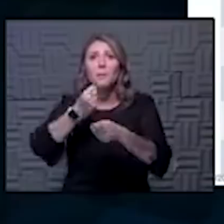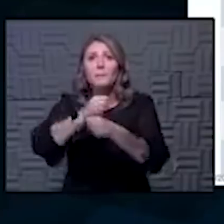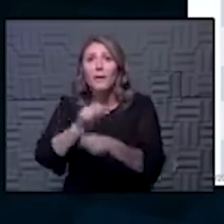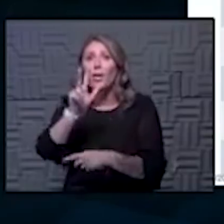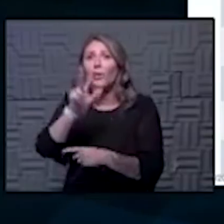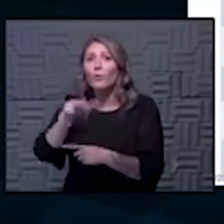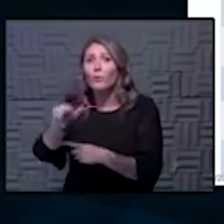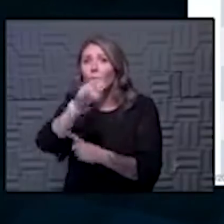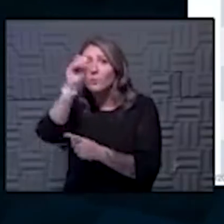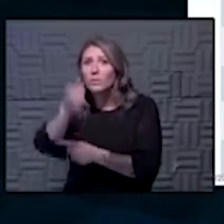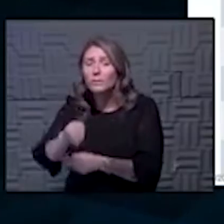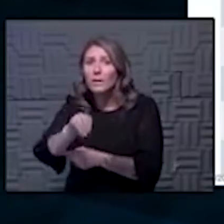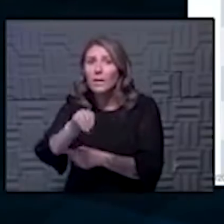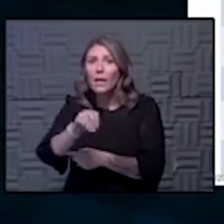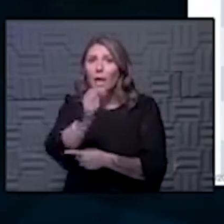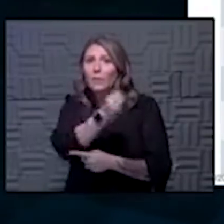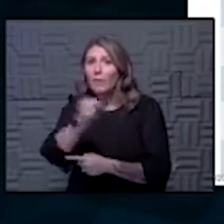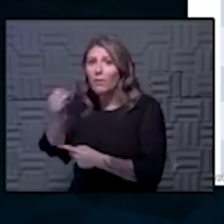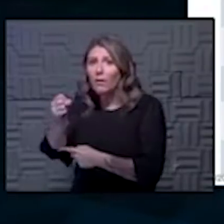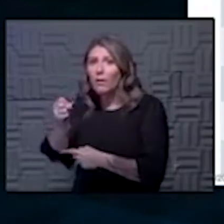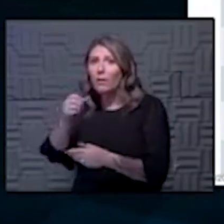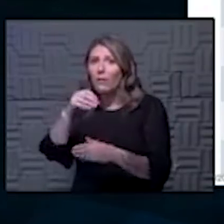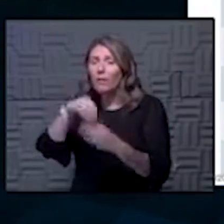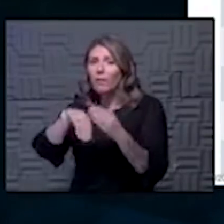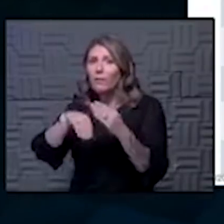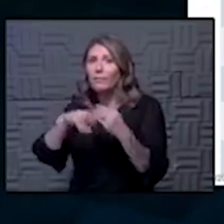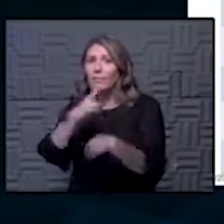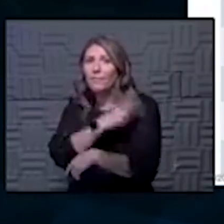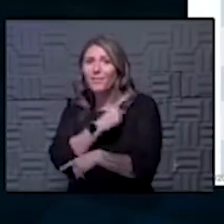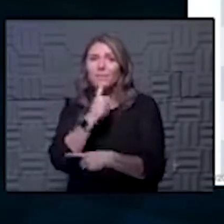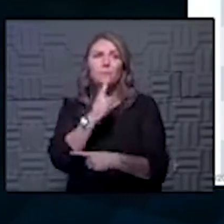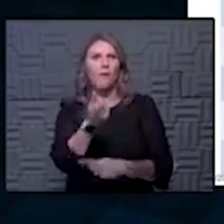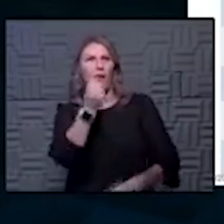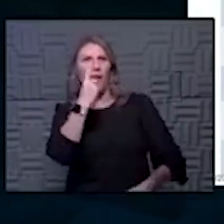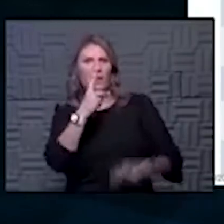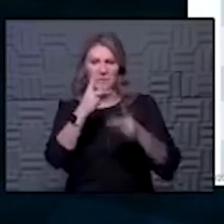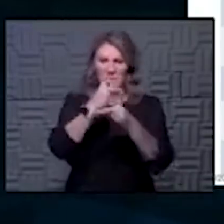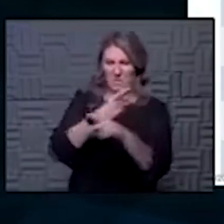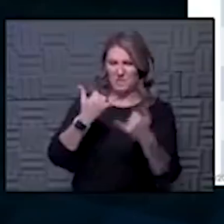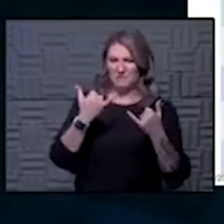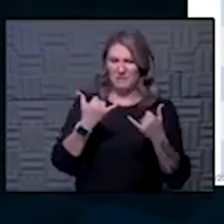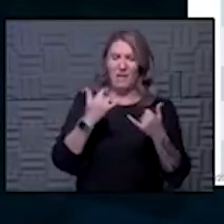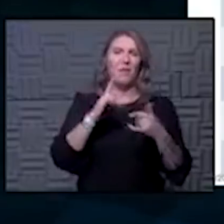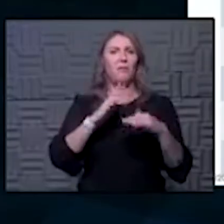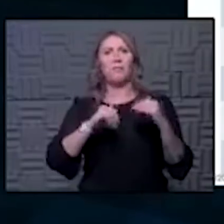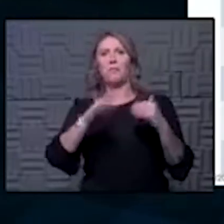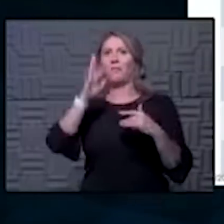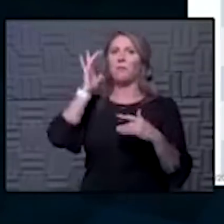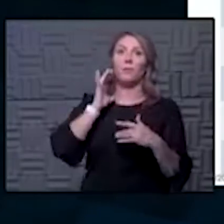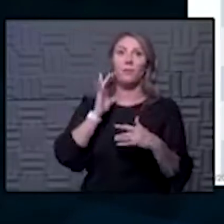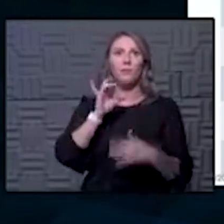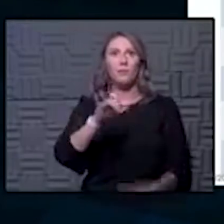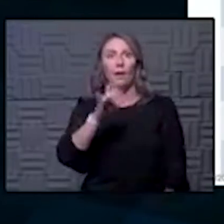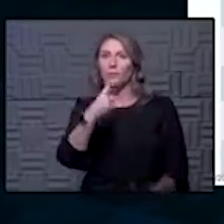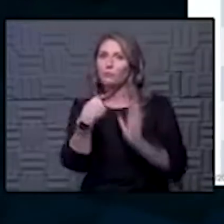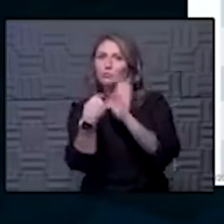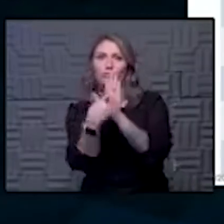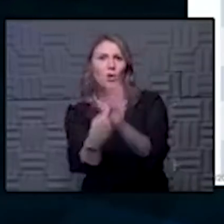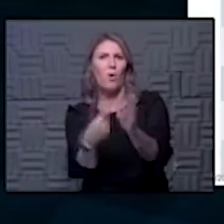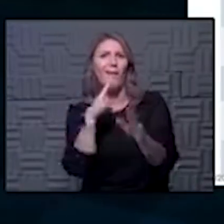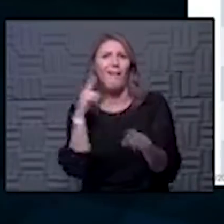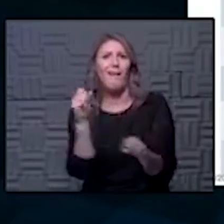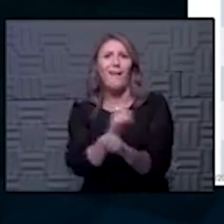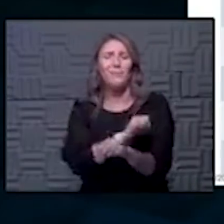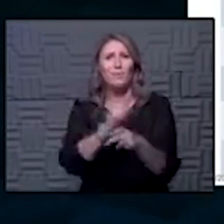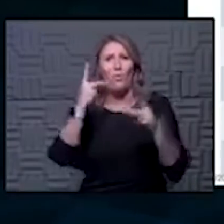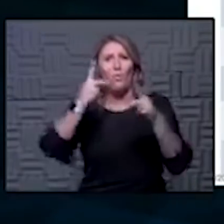And so anyone who is trying to get a grasp on, is it worse now than it was before, I think that tells you right,